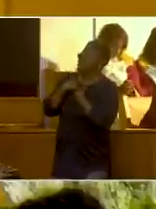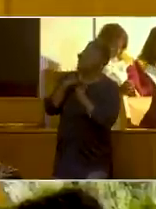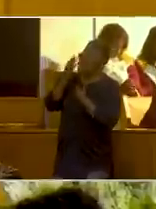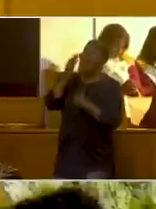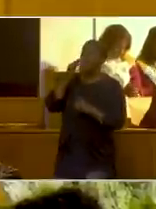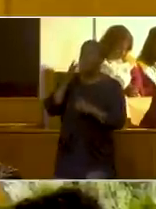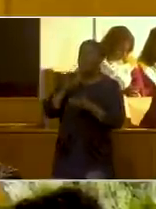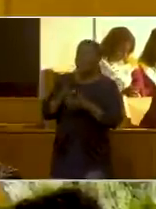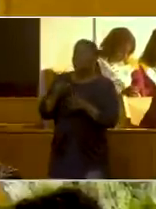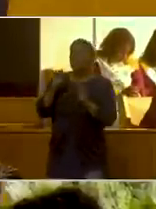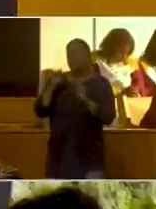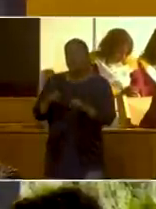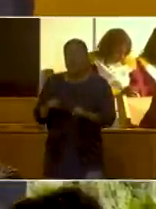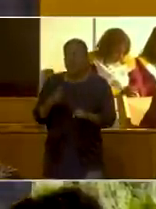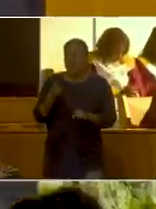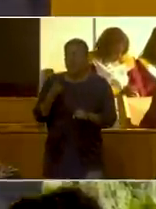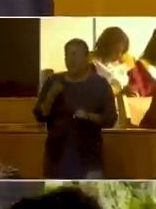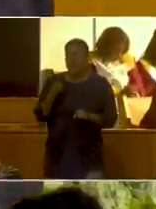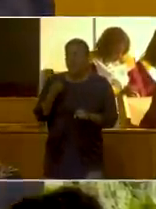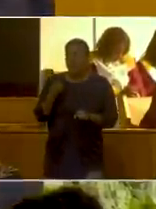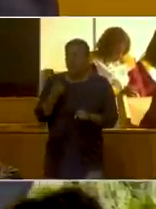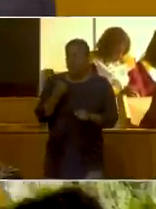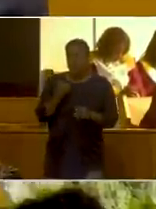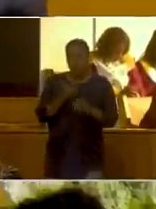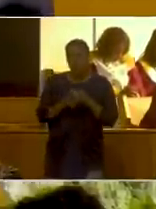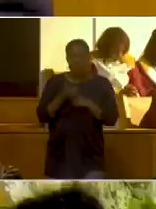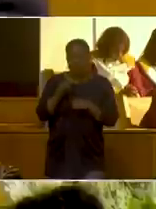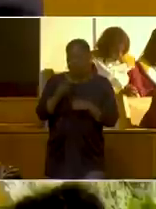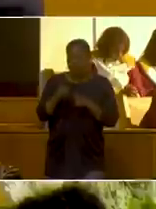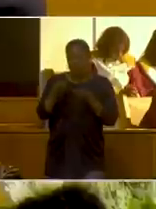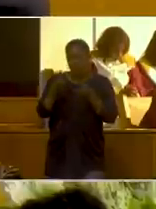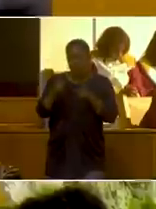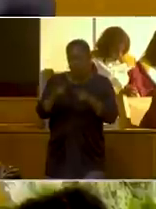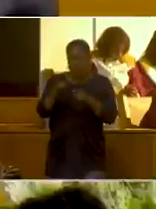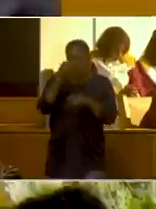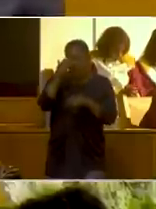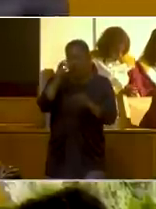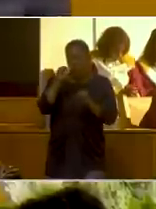Yes. And I know you can do what needs to be done.